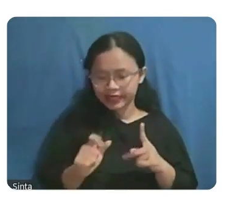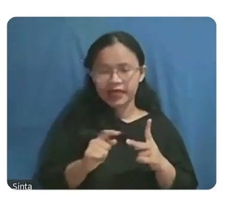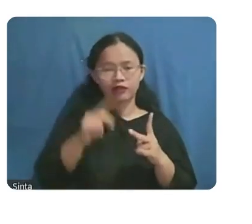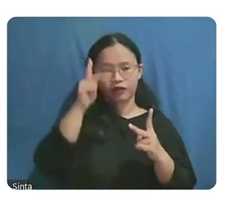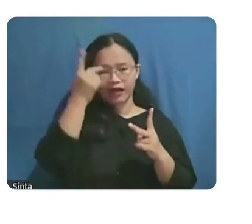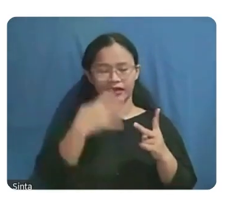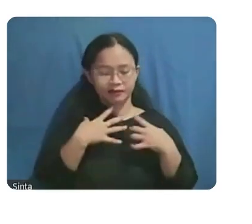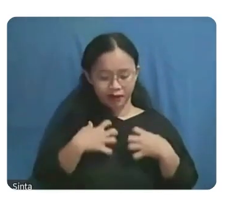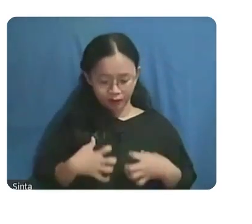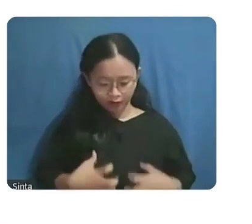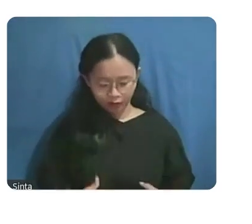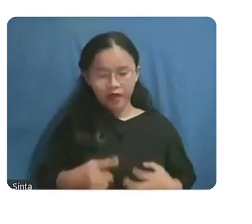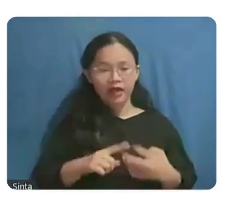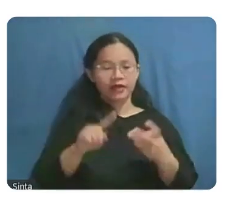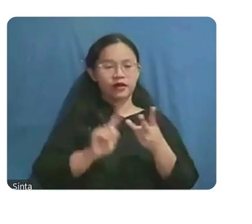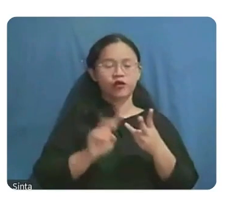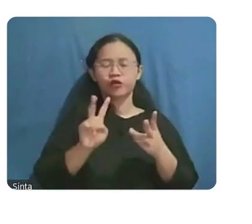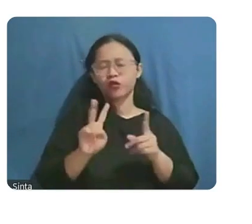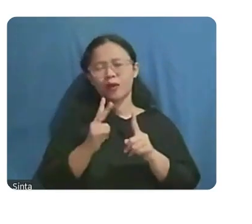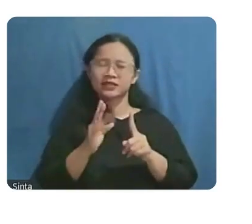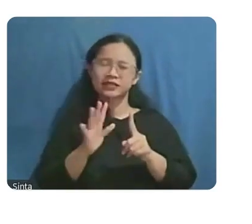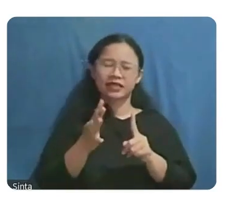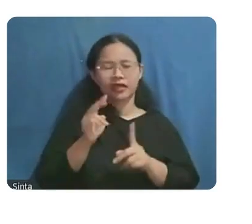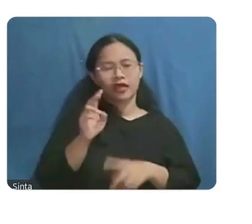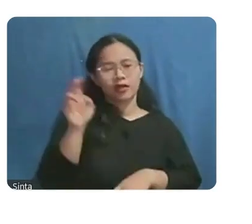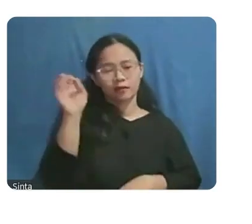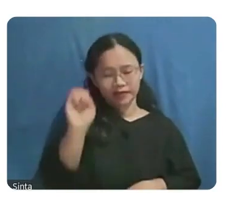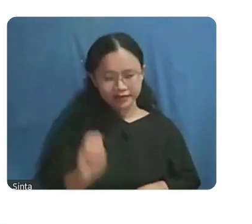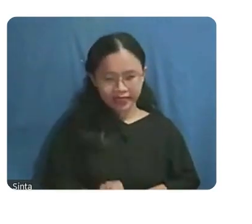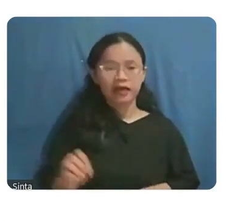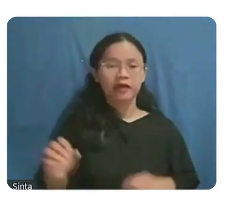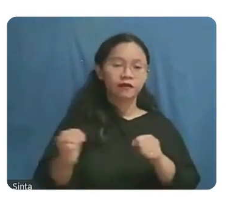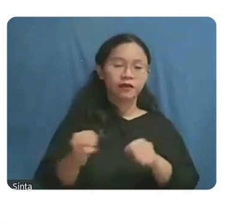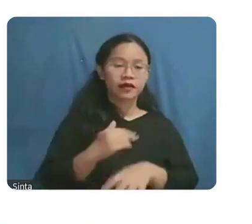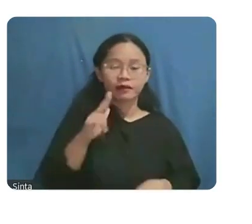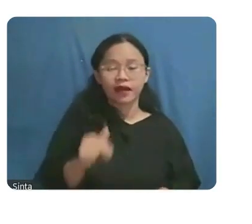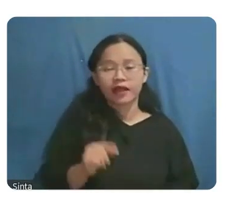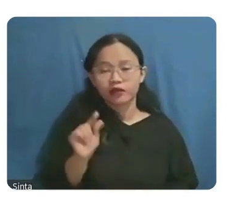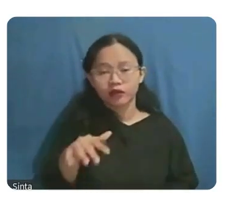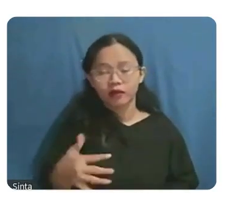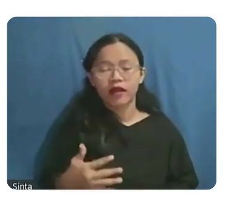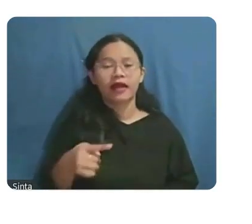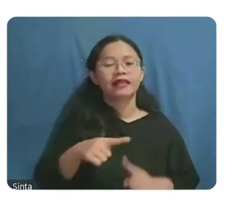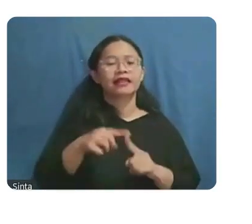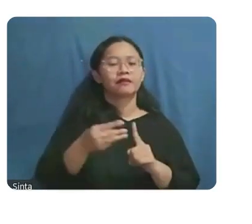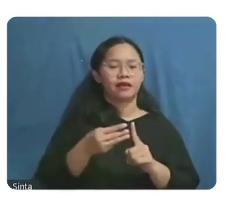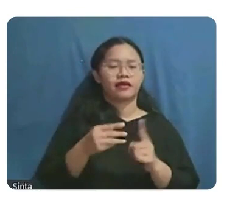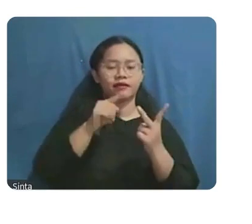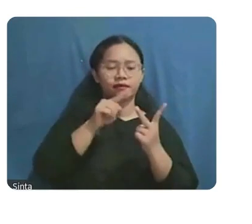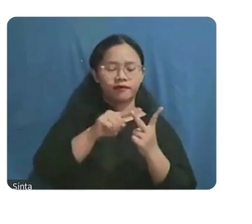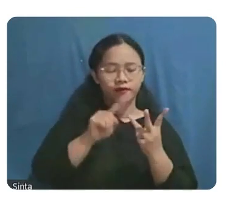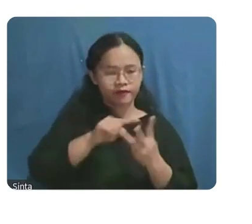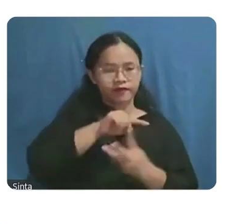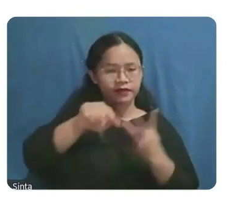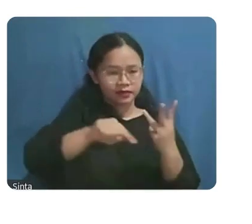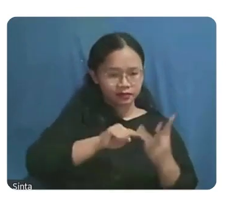The air contamination is also the 5th highest risk factor for death in Indonesia after